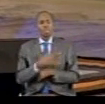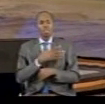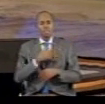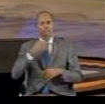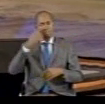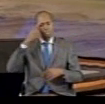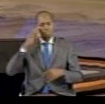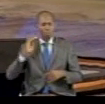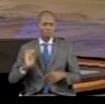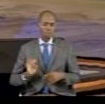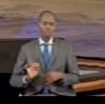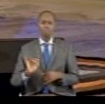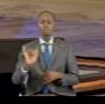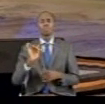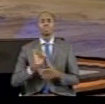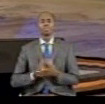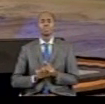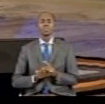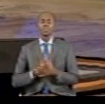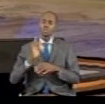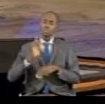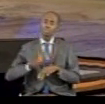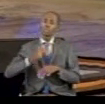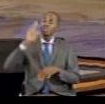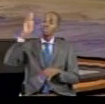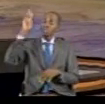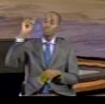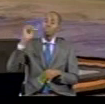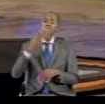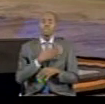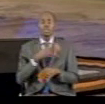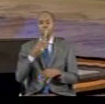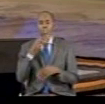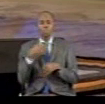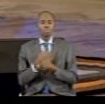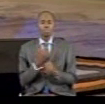forever. Touch him and be made whole.